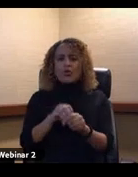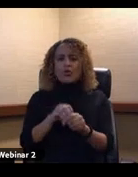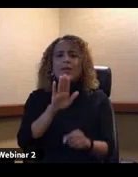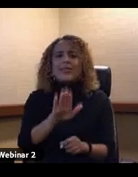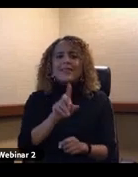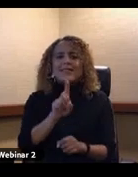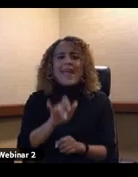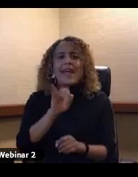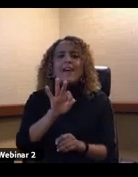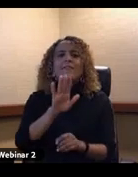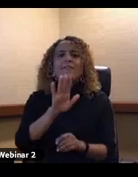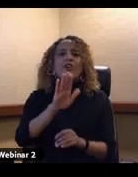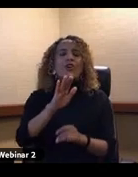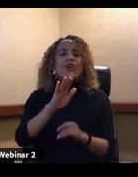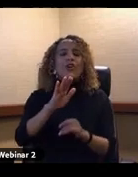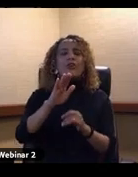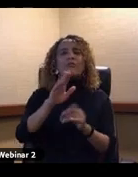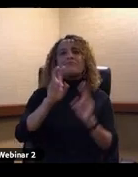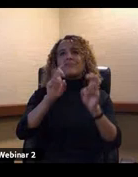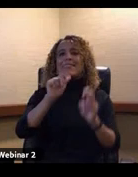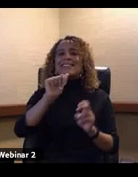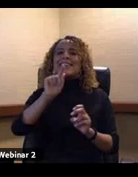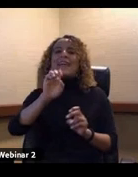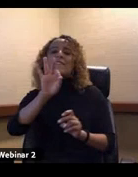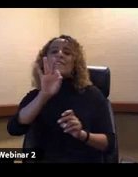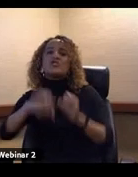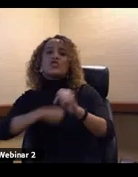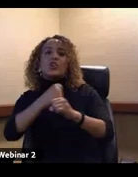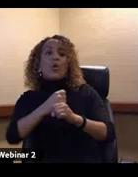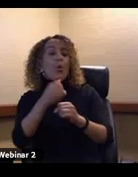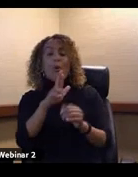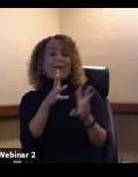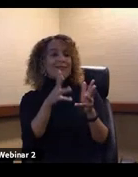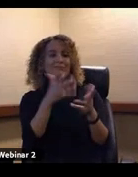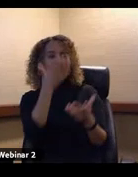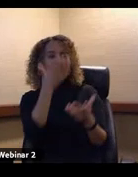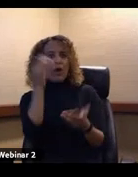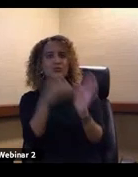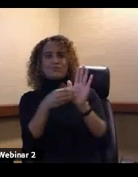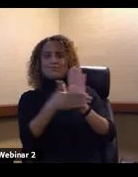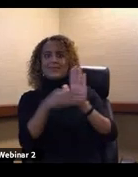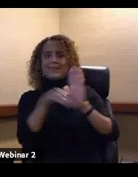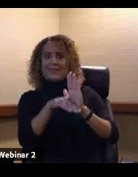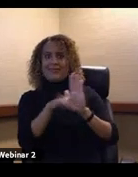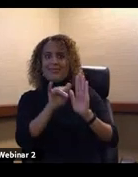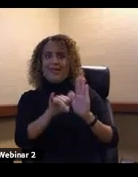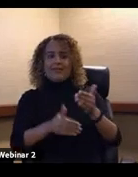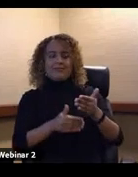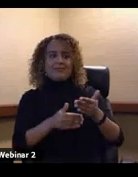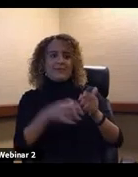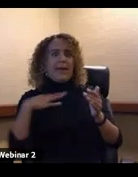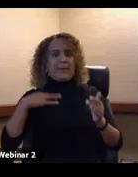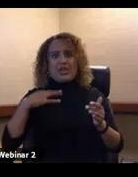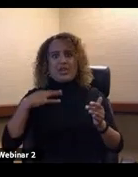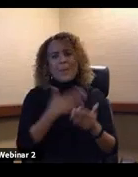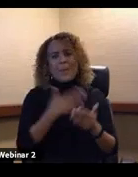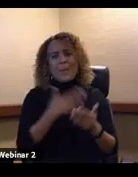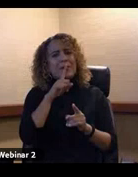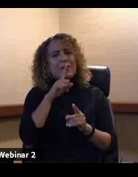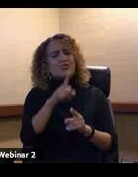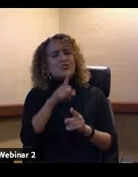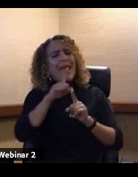included the date of their last fiscal year or left out the entire statement altogether. So please ensure that you